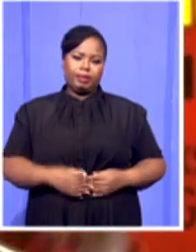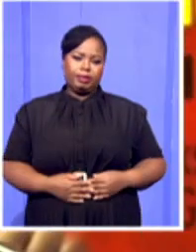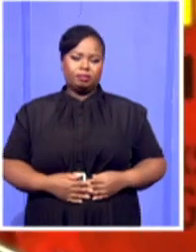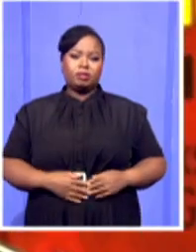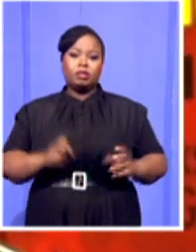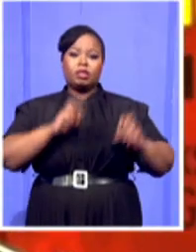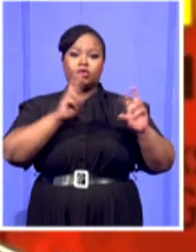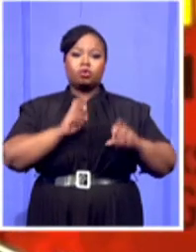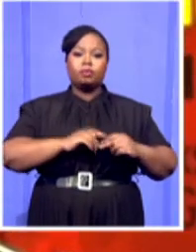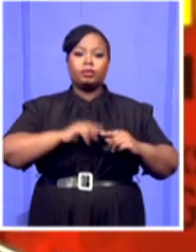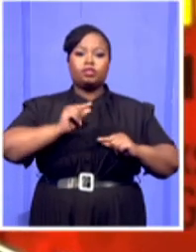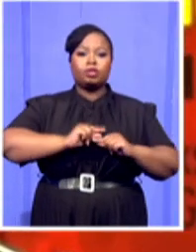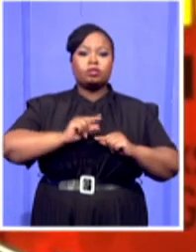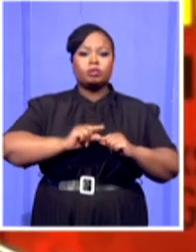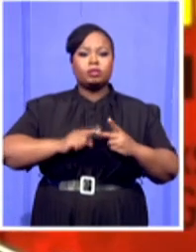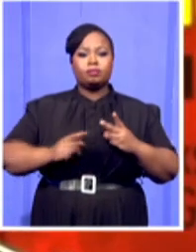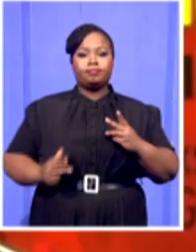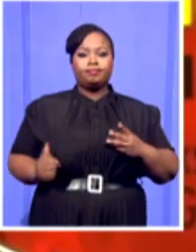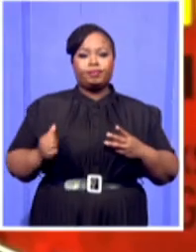Eskom, Transnet, and Metro Rail.